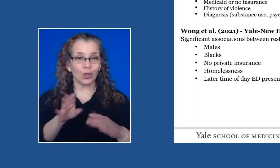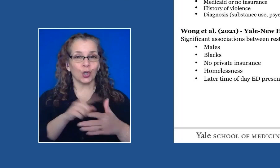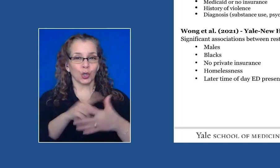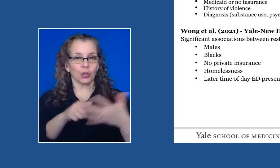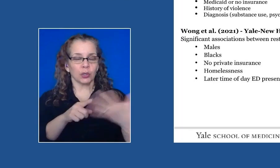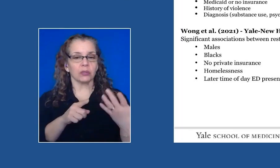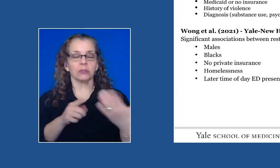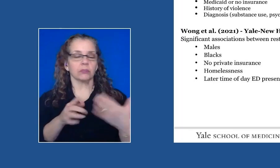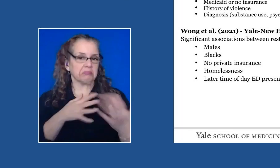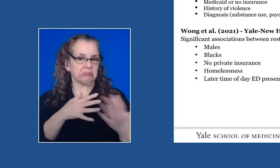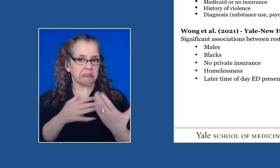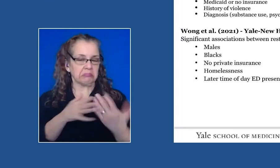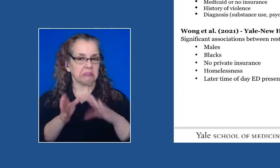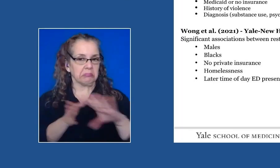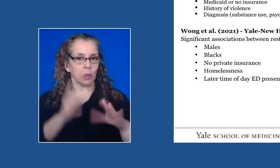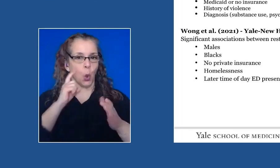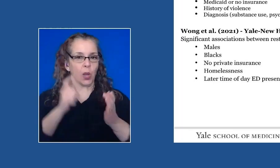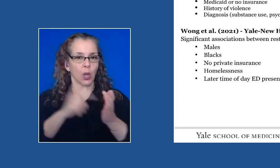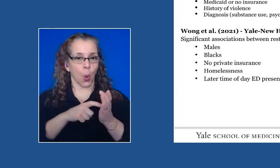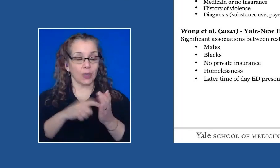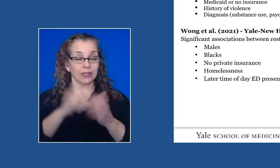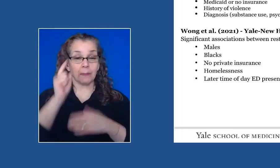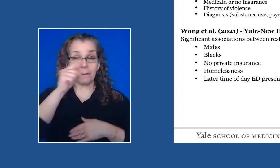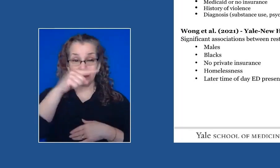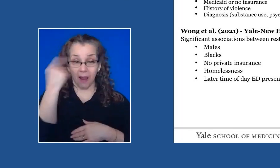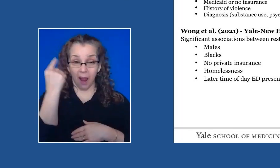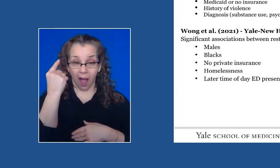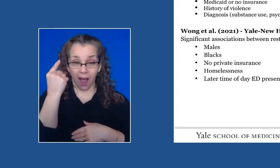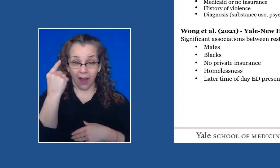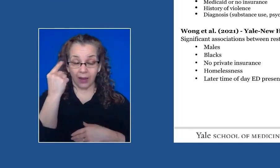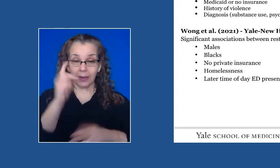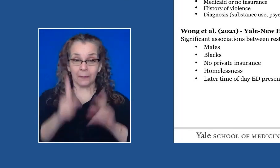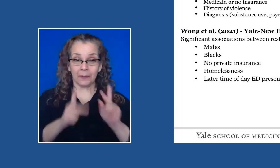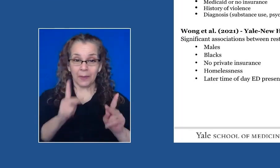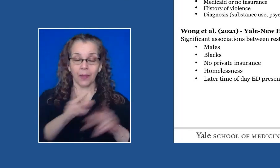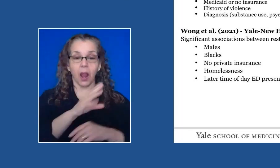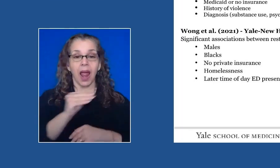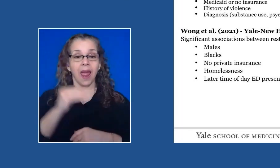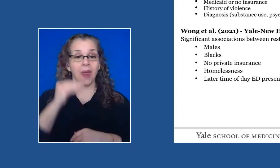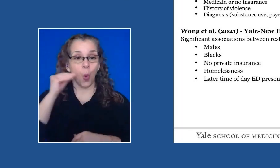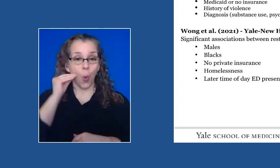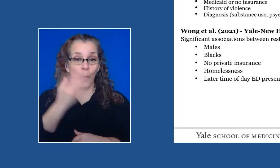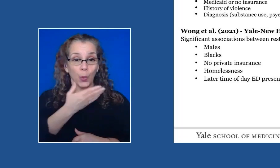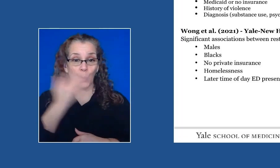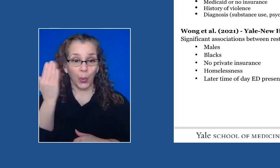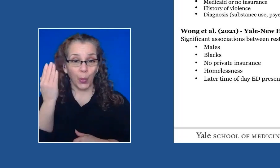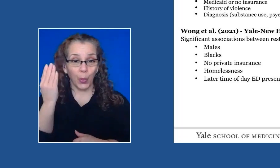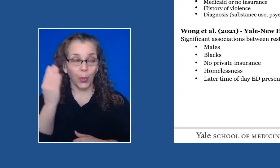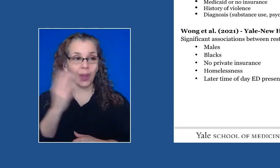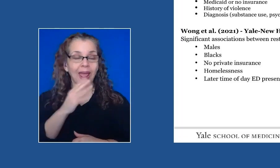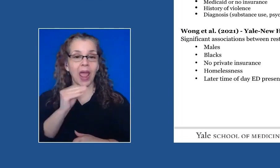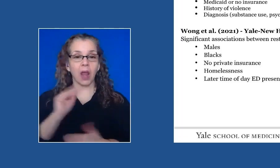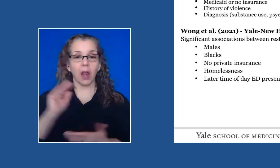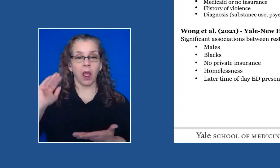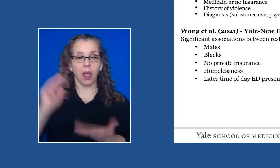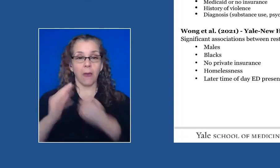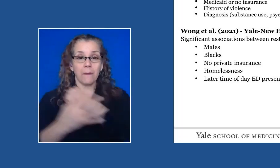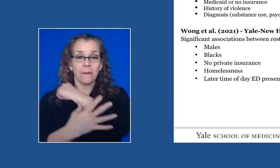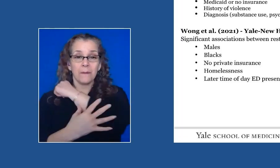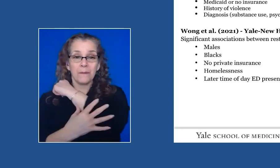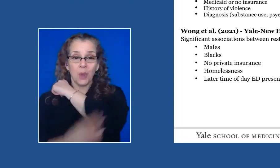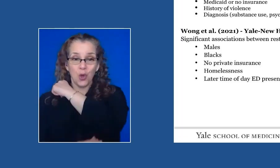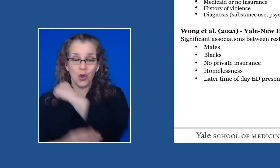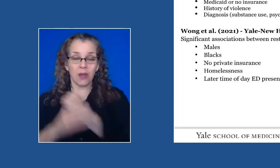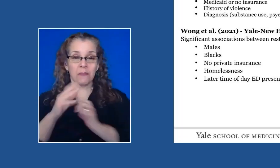of that, we notice Black race and homelessness and lower socioeconomic status, as well as individuals